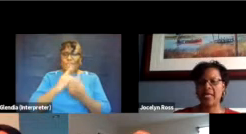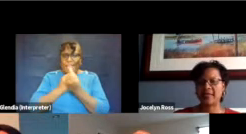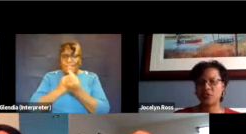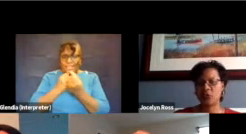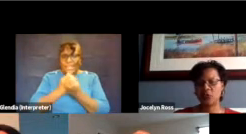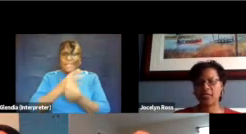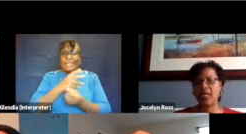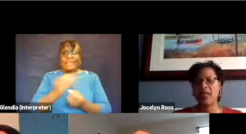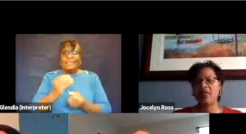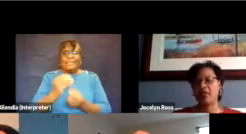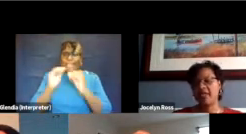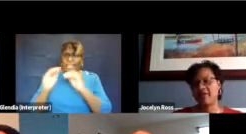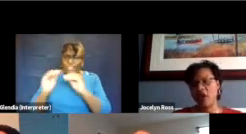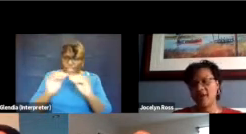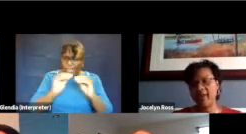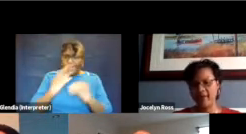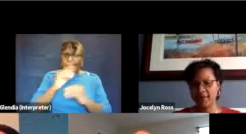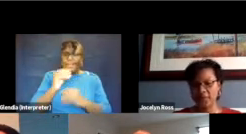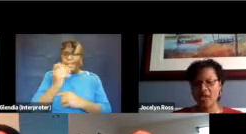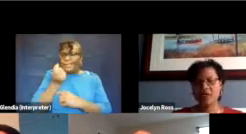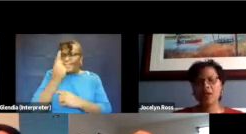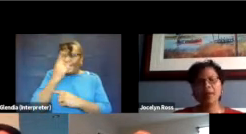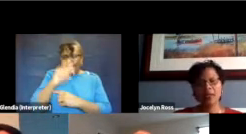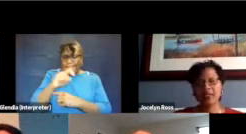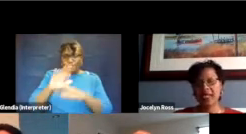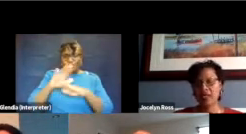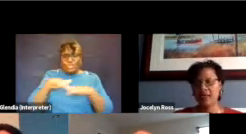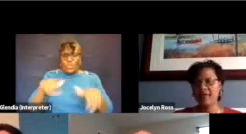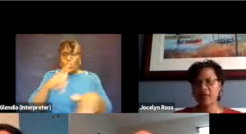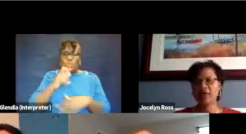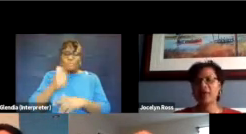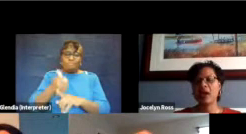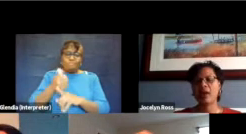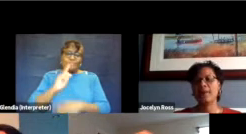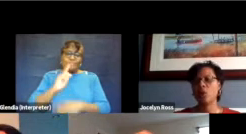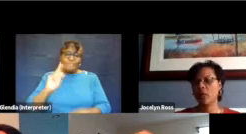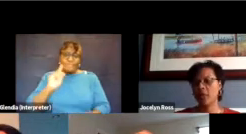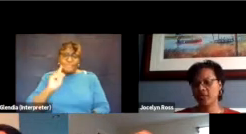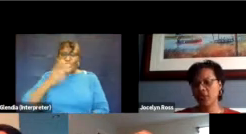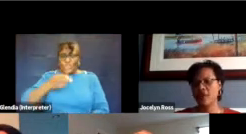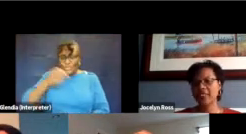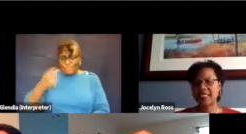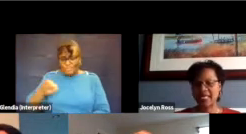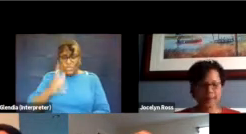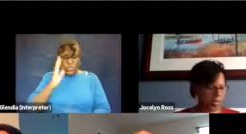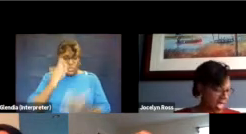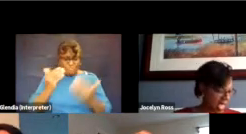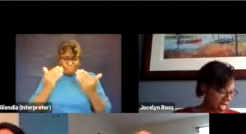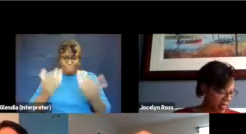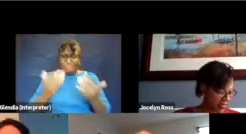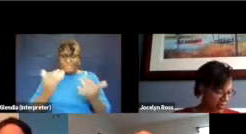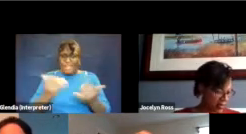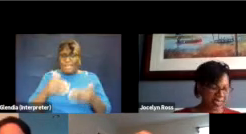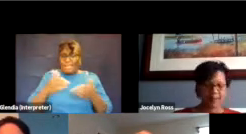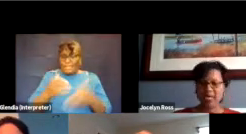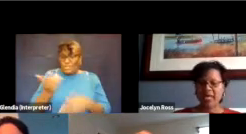individual needs of children that are deaf and hard of hearing. So I'm not going to delay you any further. We're going to turn it over to them